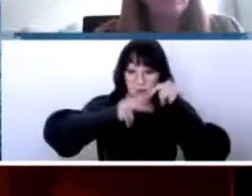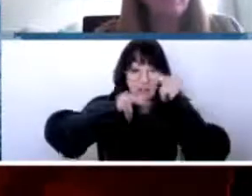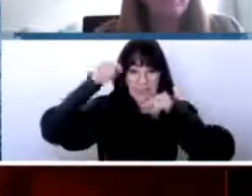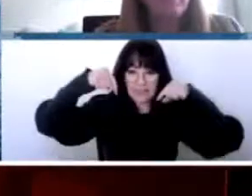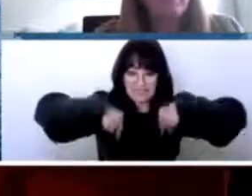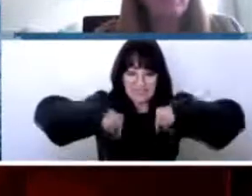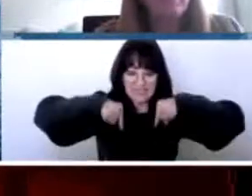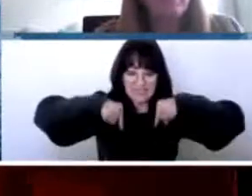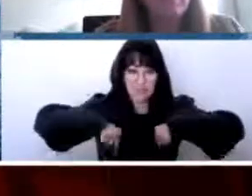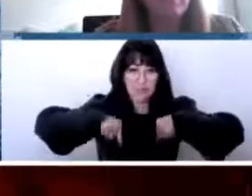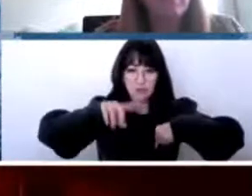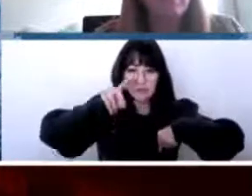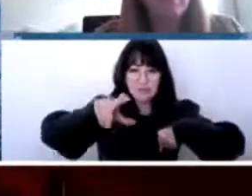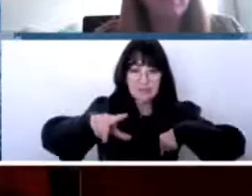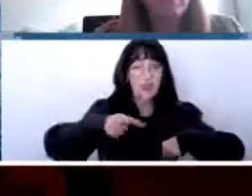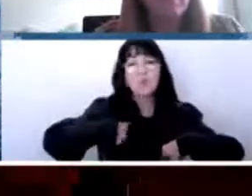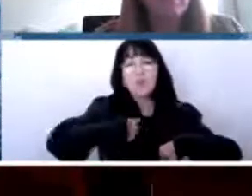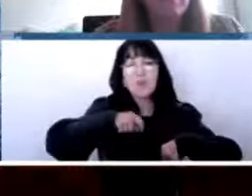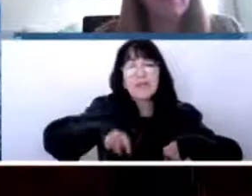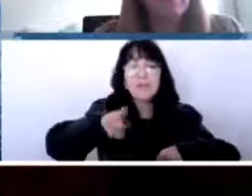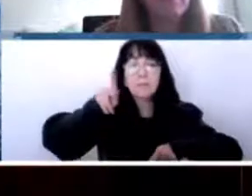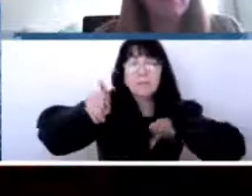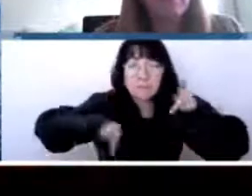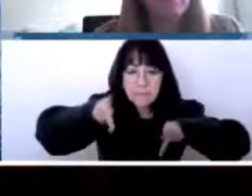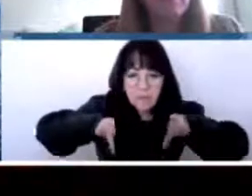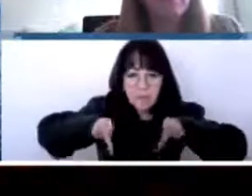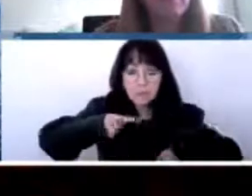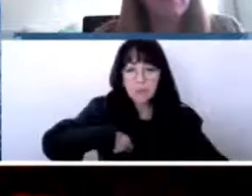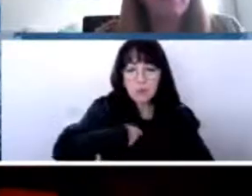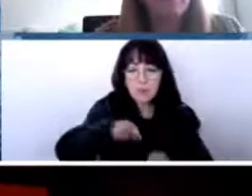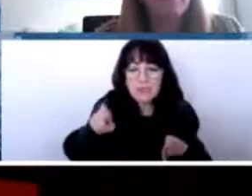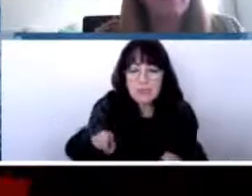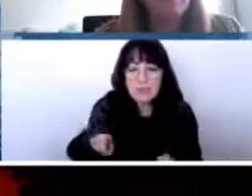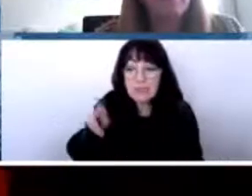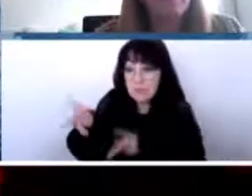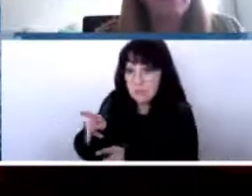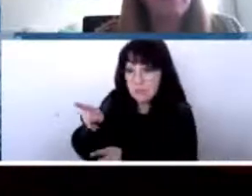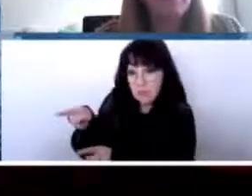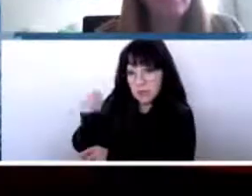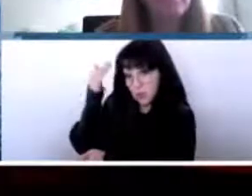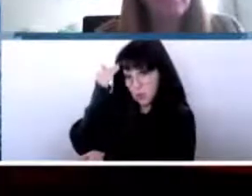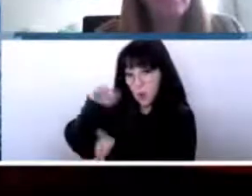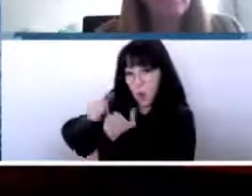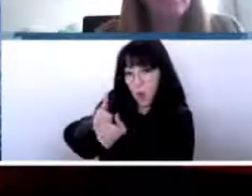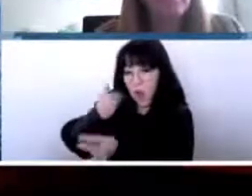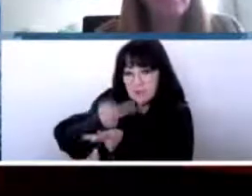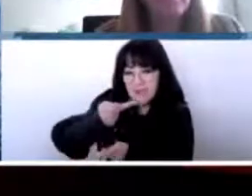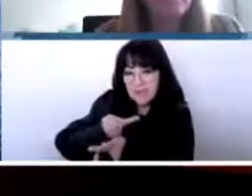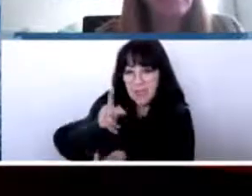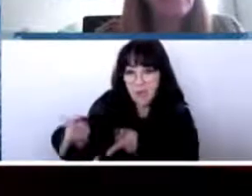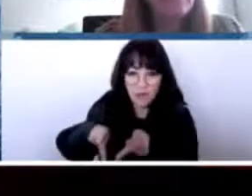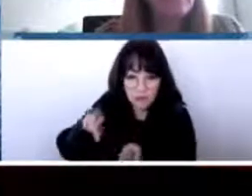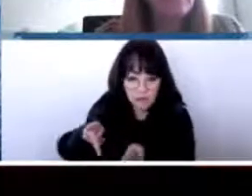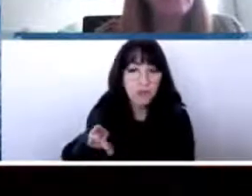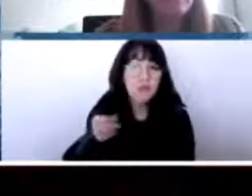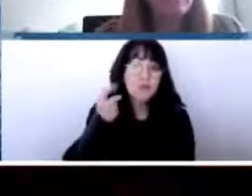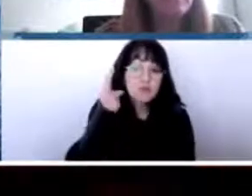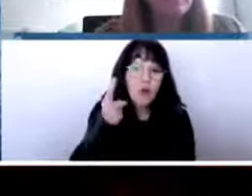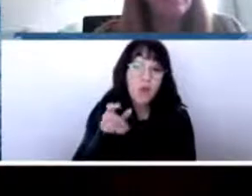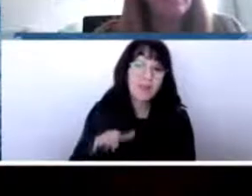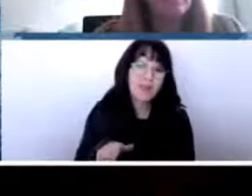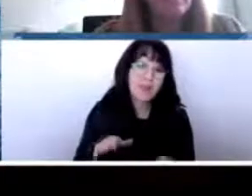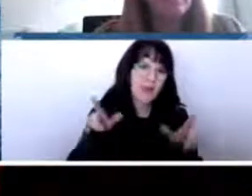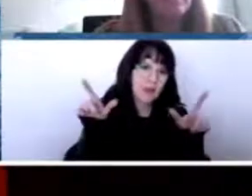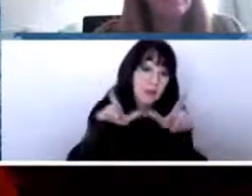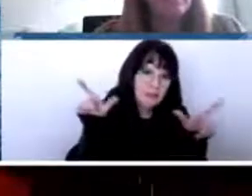the bodies, and we need capable, trained, licensed bodies. We have relaxed licensing requirements through public health